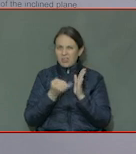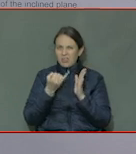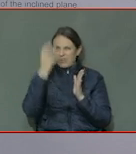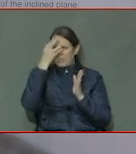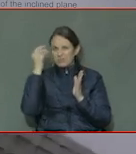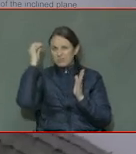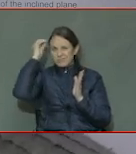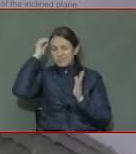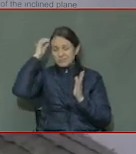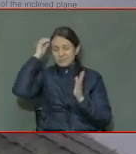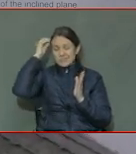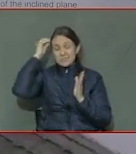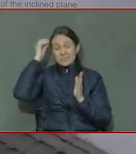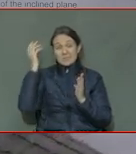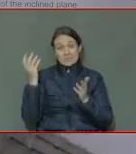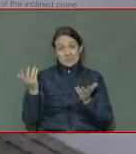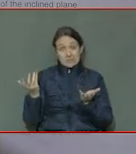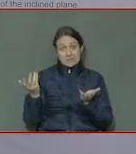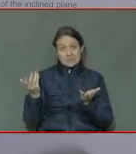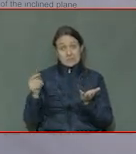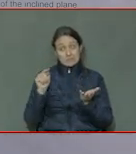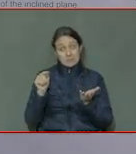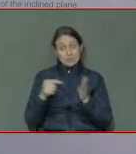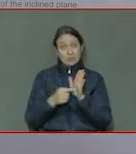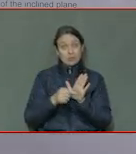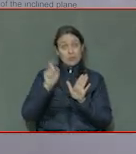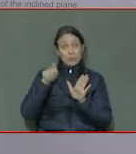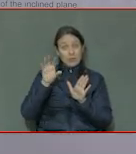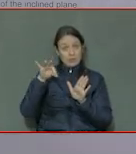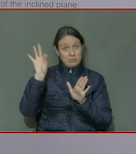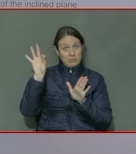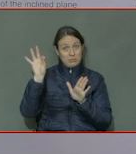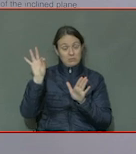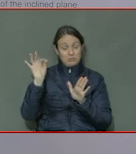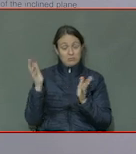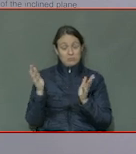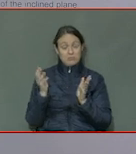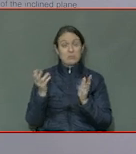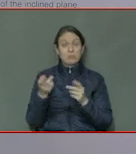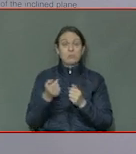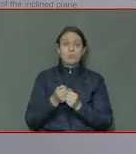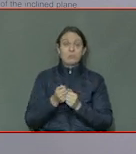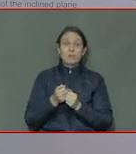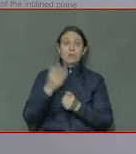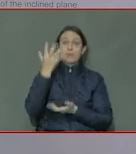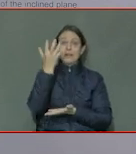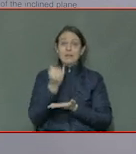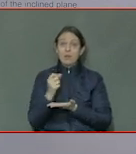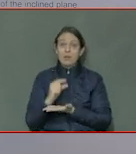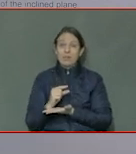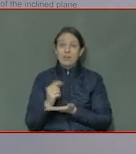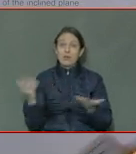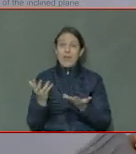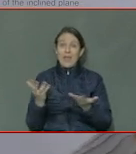they stressed it somehow. So I'm just wondering. Okay, but gravitation must always be from the middle of the